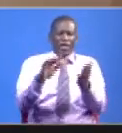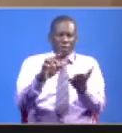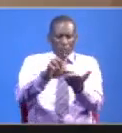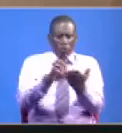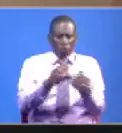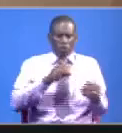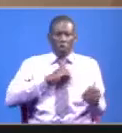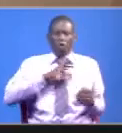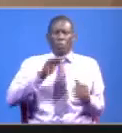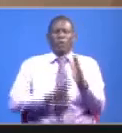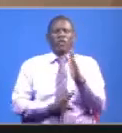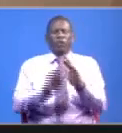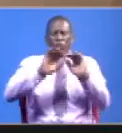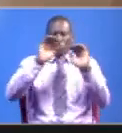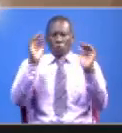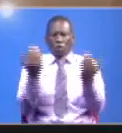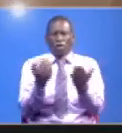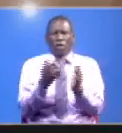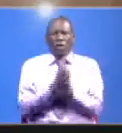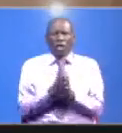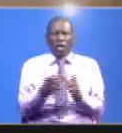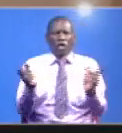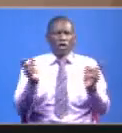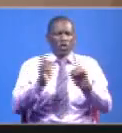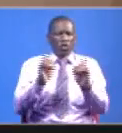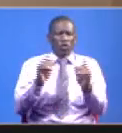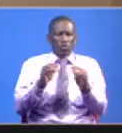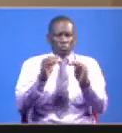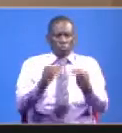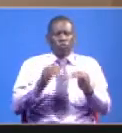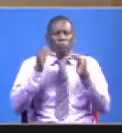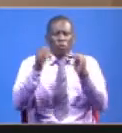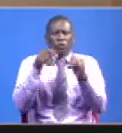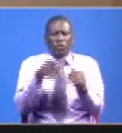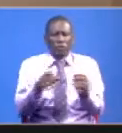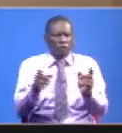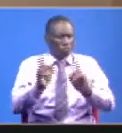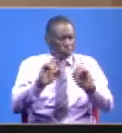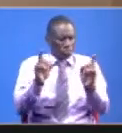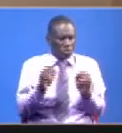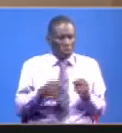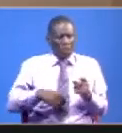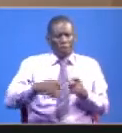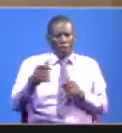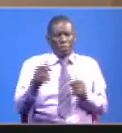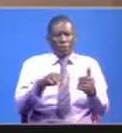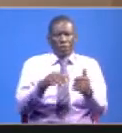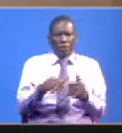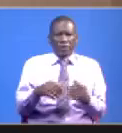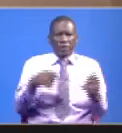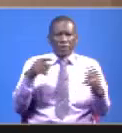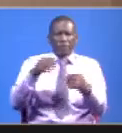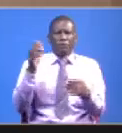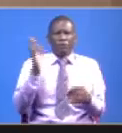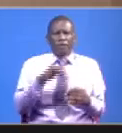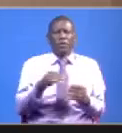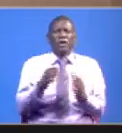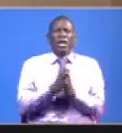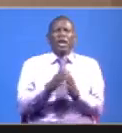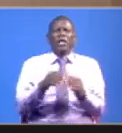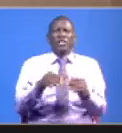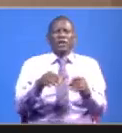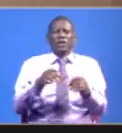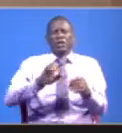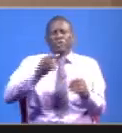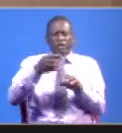is owed by the developing world, and not a postponement of this debt. They don't want any repayments. They want complete cancellation.